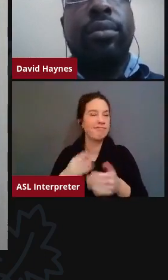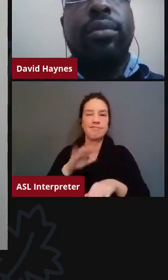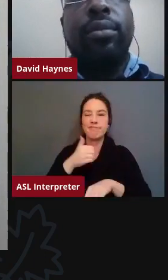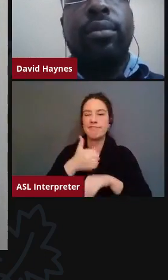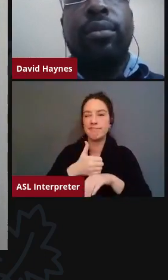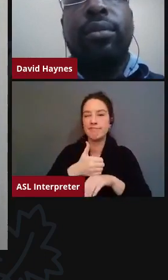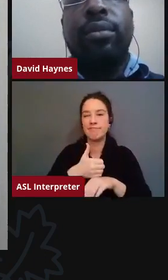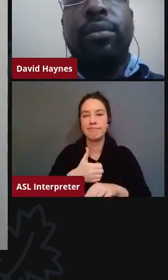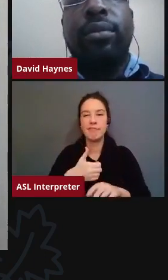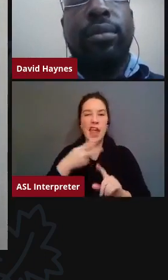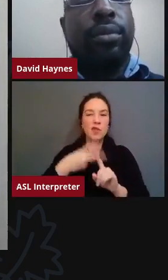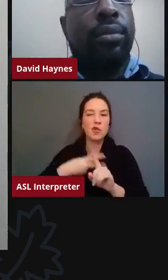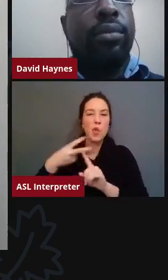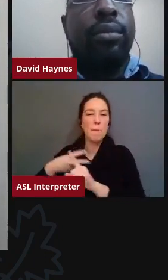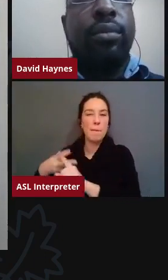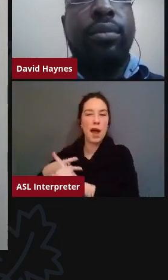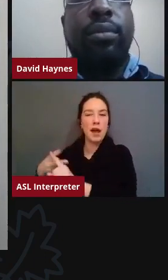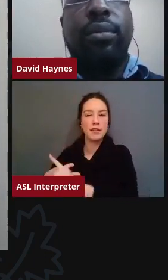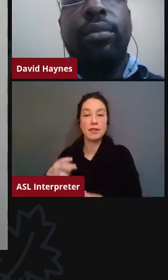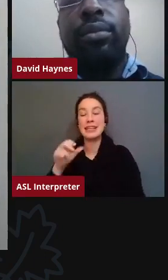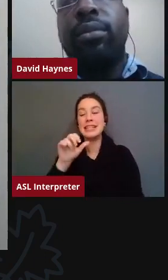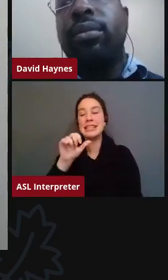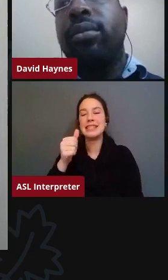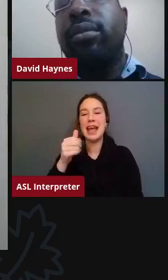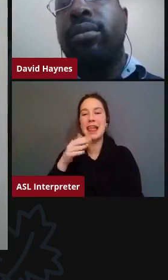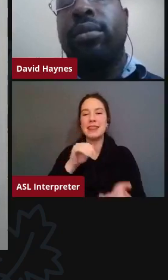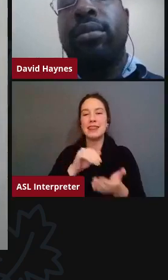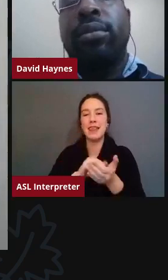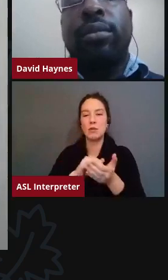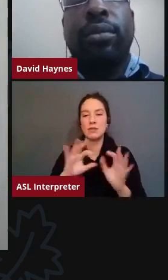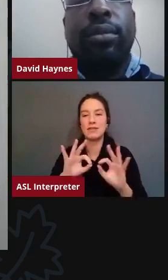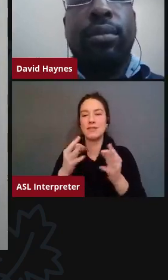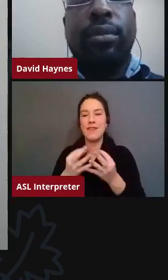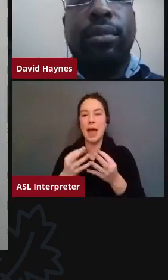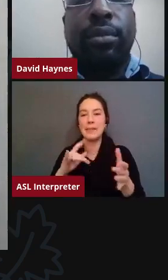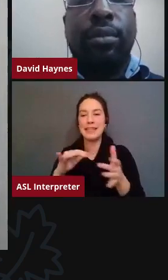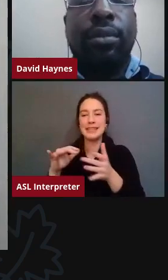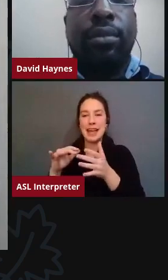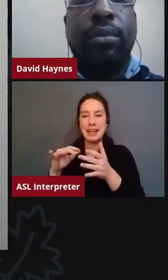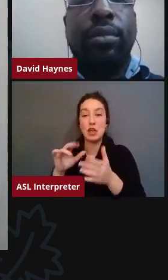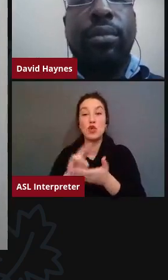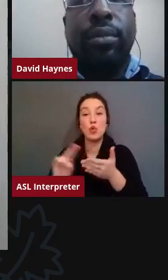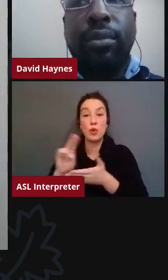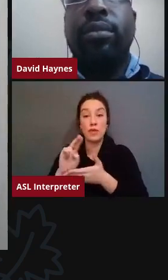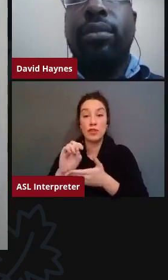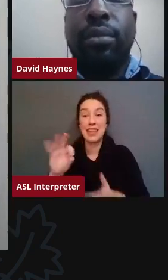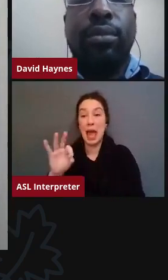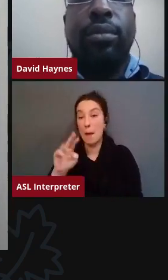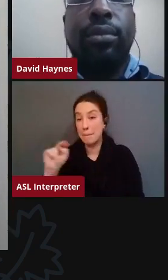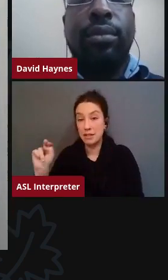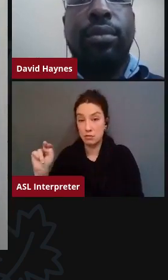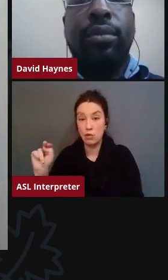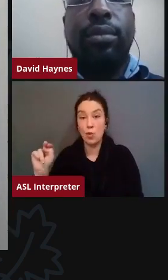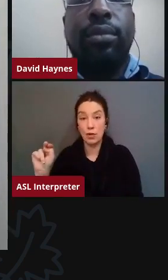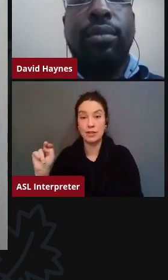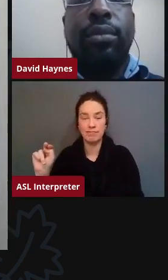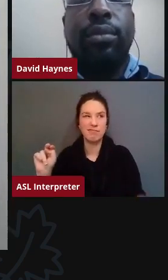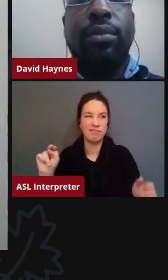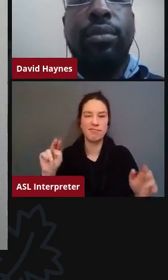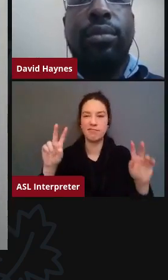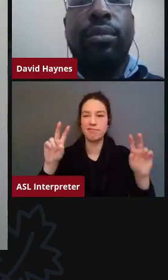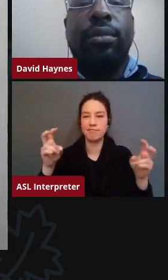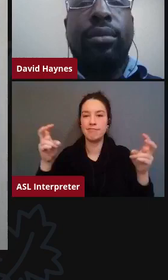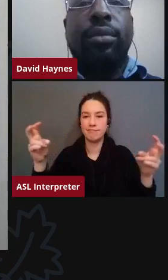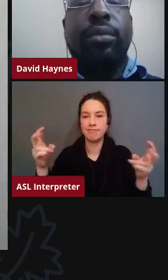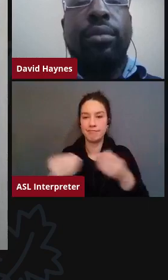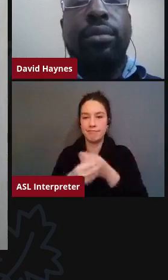here, brought to you by 10,000 Family Study of the University of Minnesota. And we are talking about